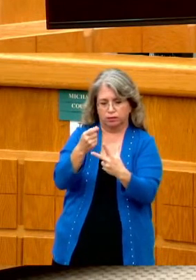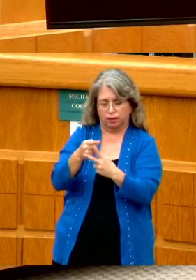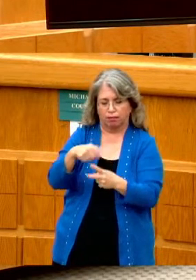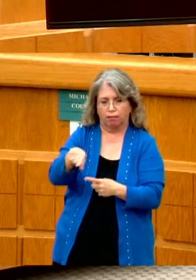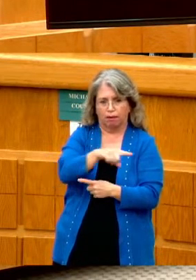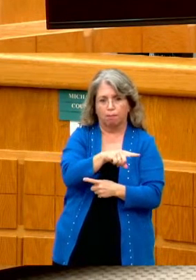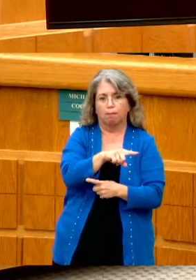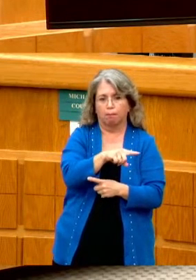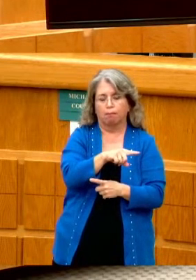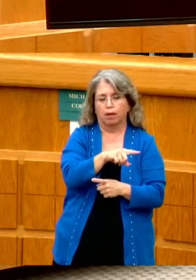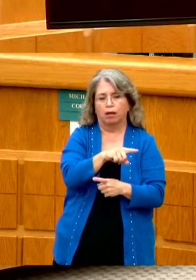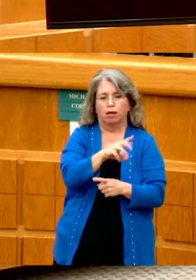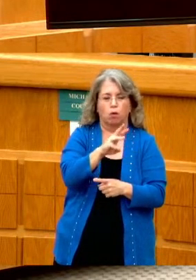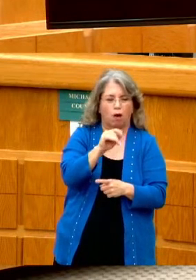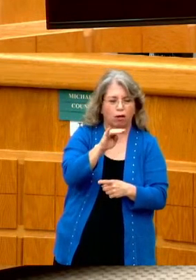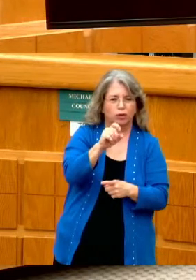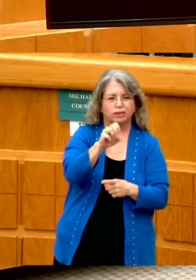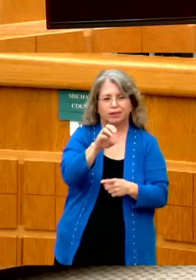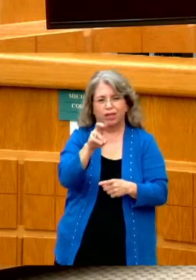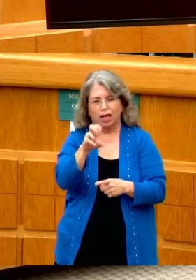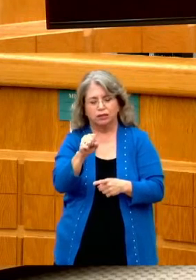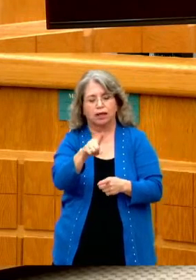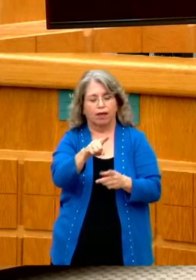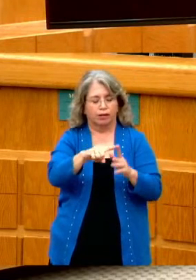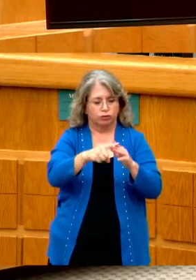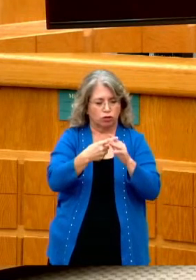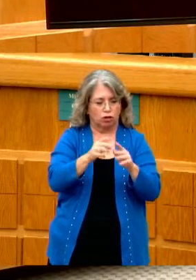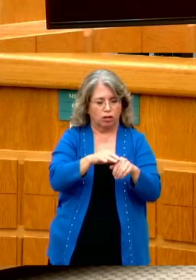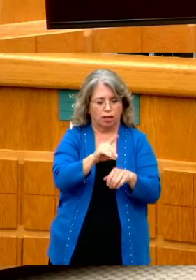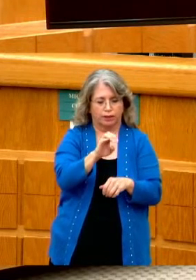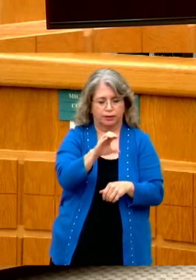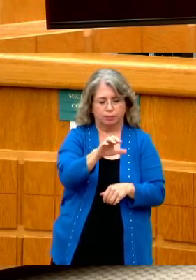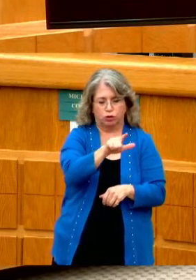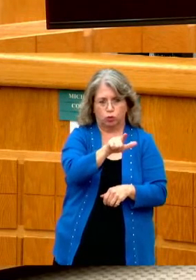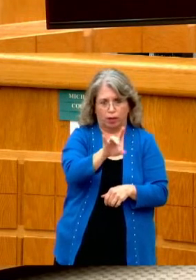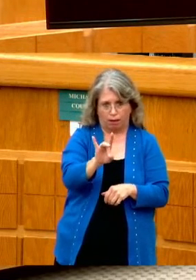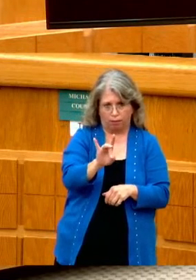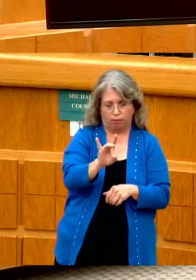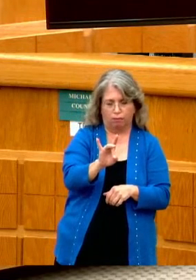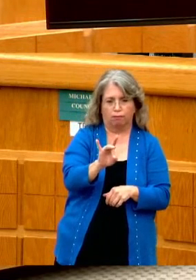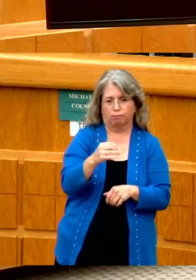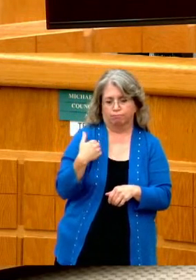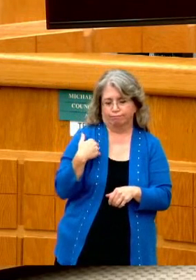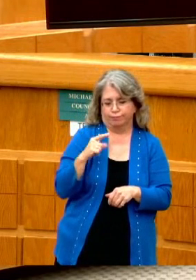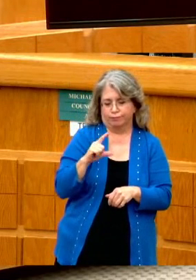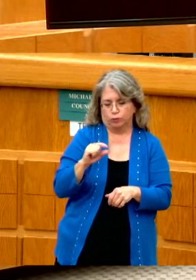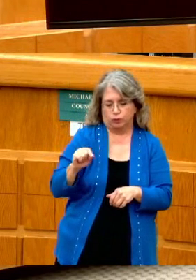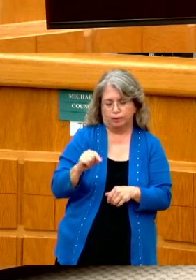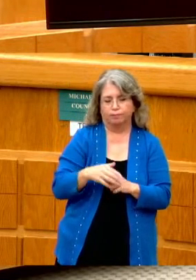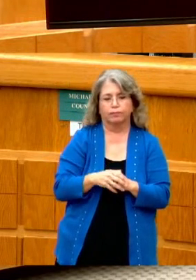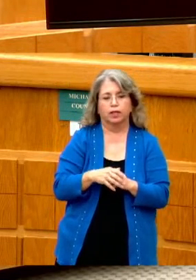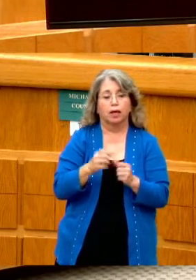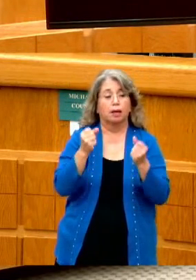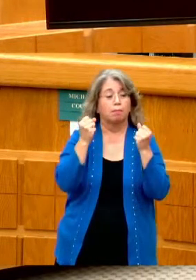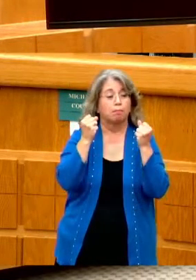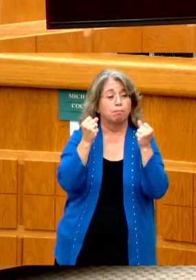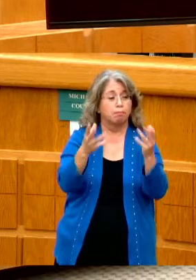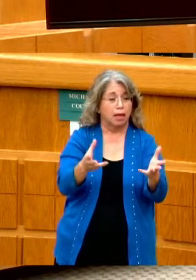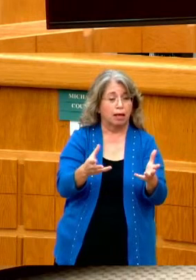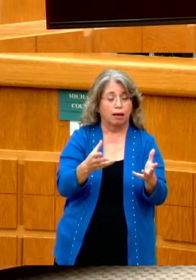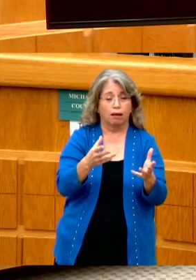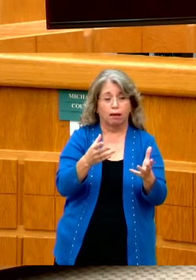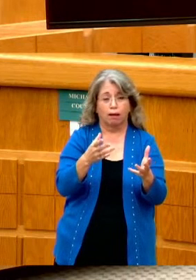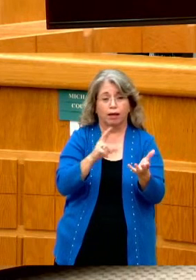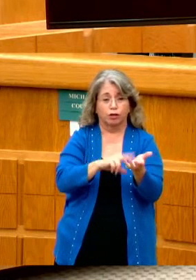for both their employees and residents on December the 28th of 2020. There are many of these facilities in Texas, so the